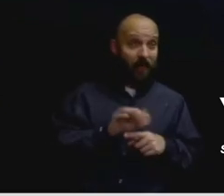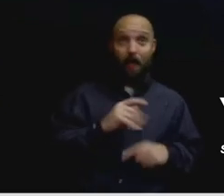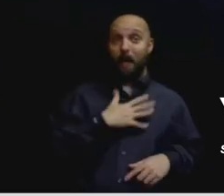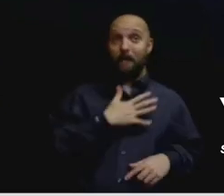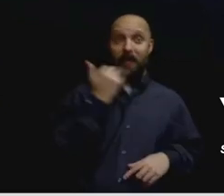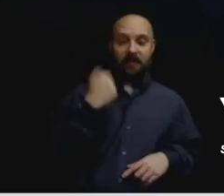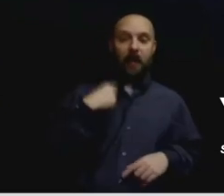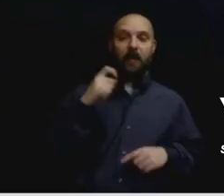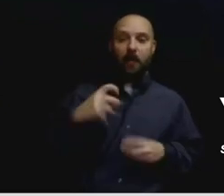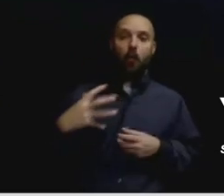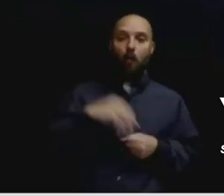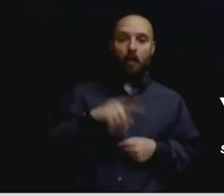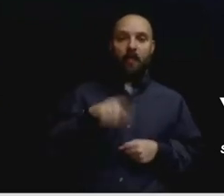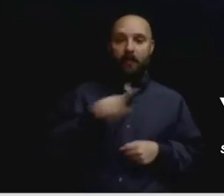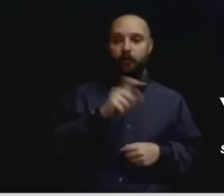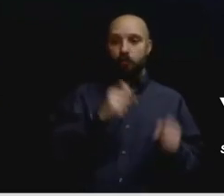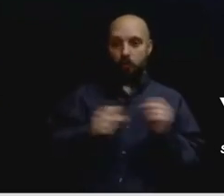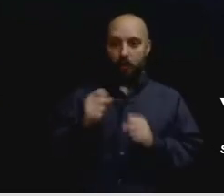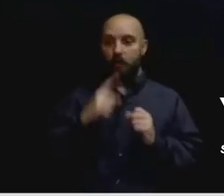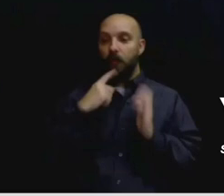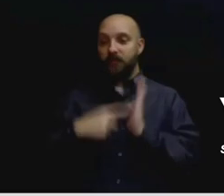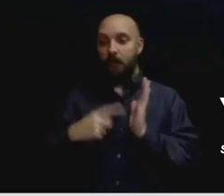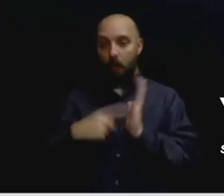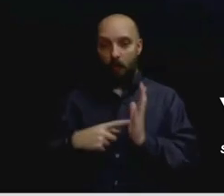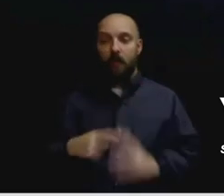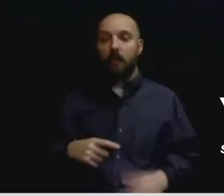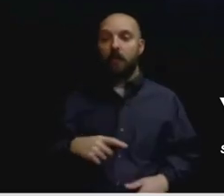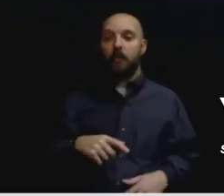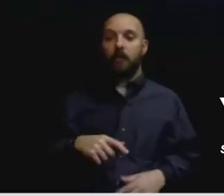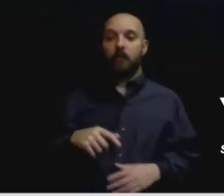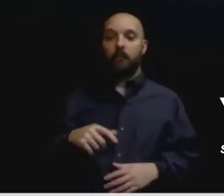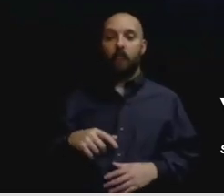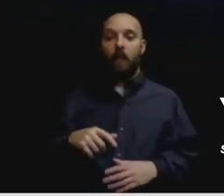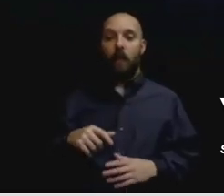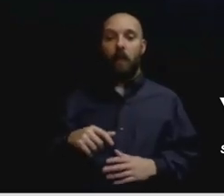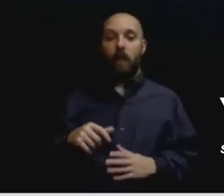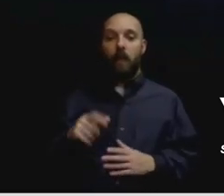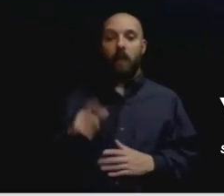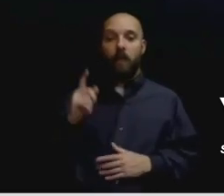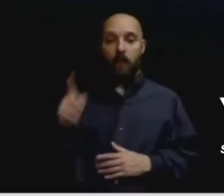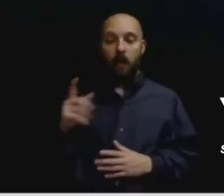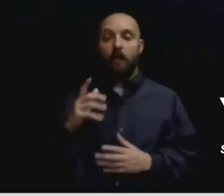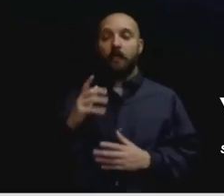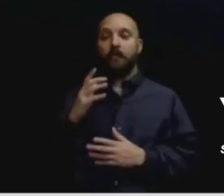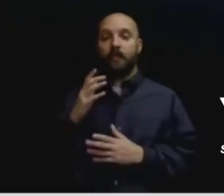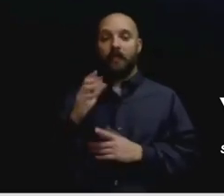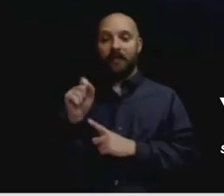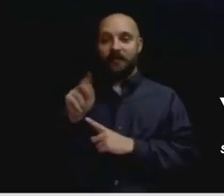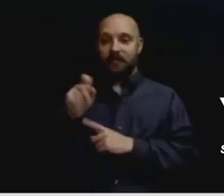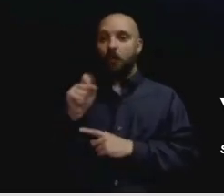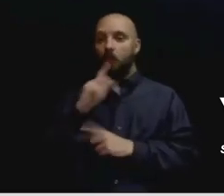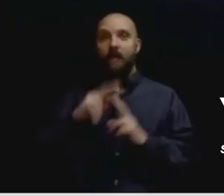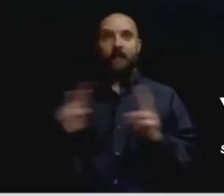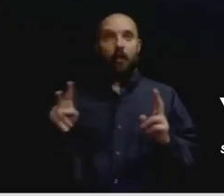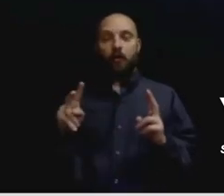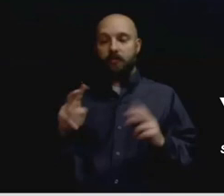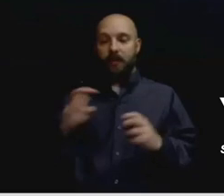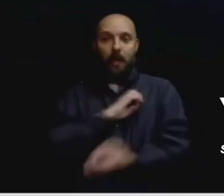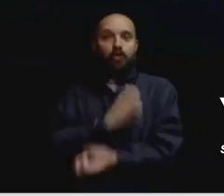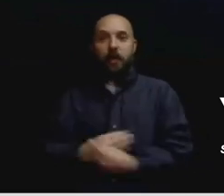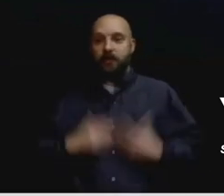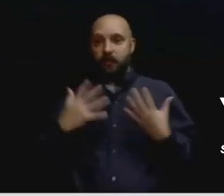these strategies. For example, certain scents are very energizing to me. So in the morning, I use